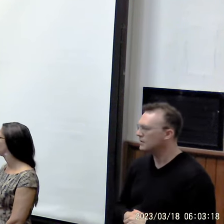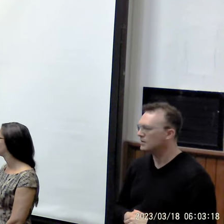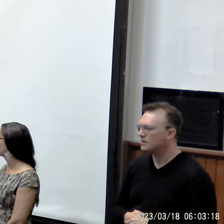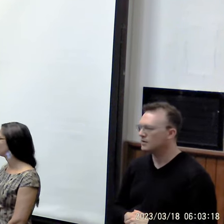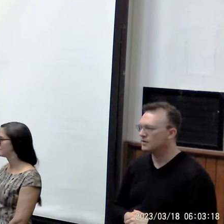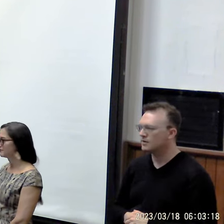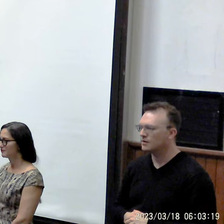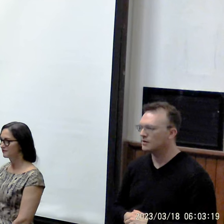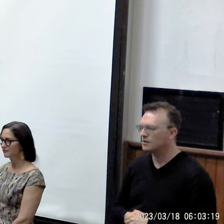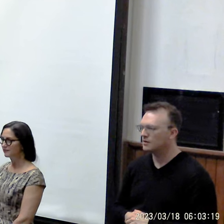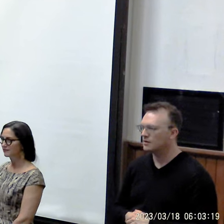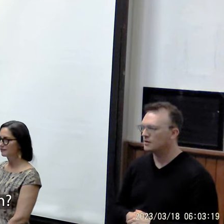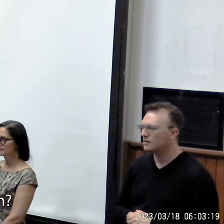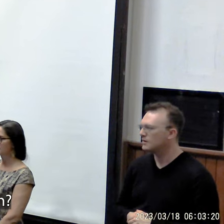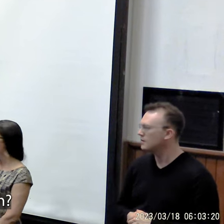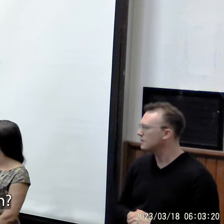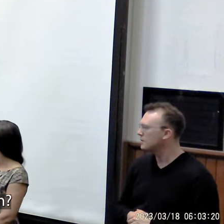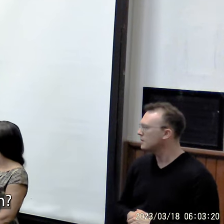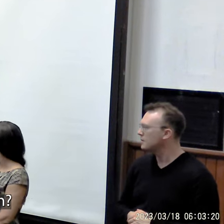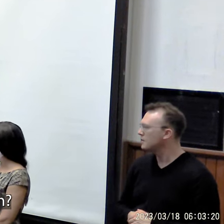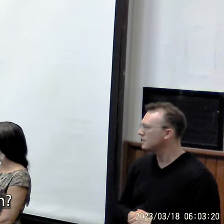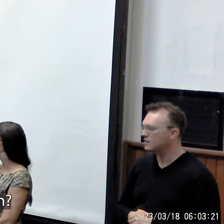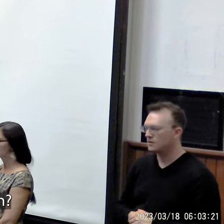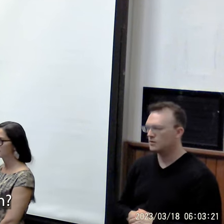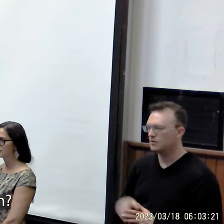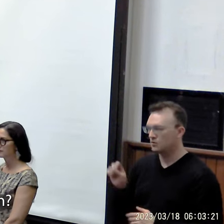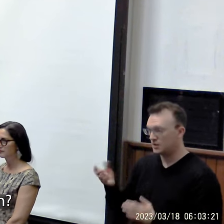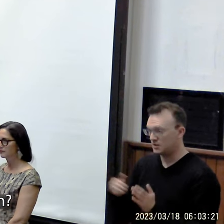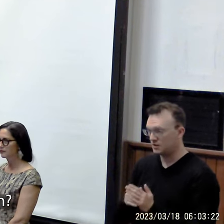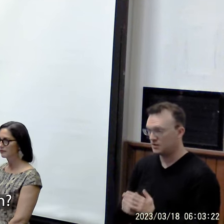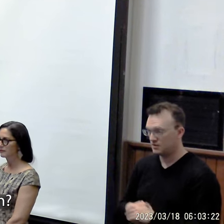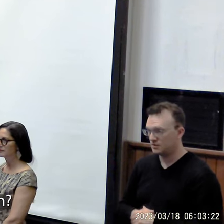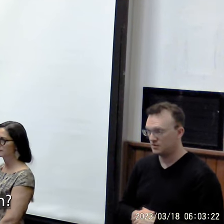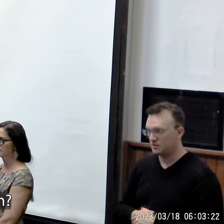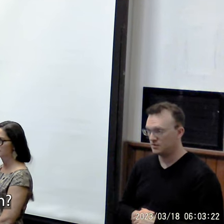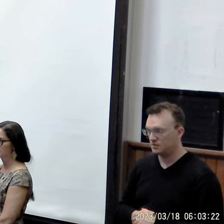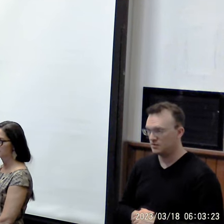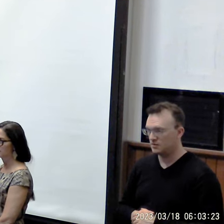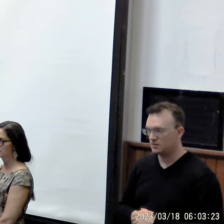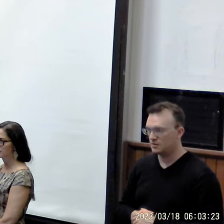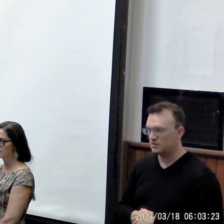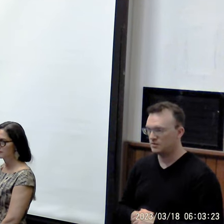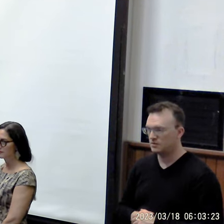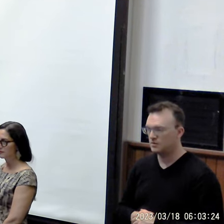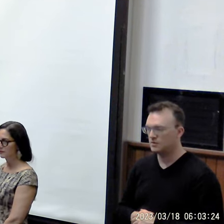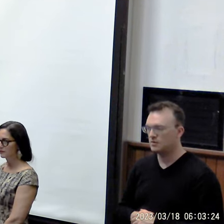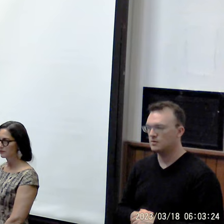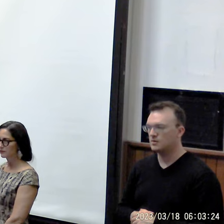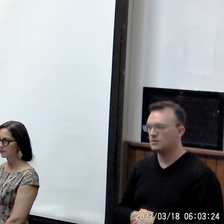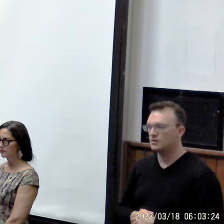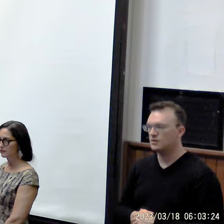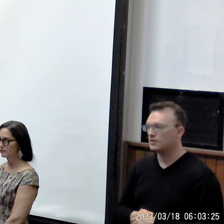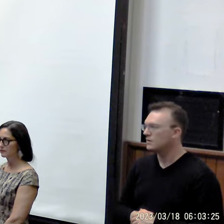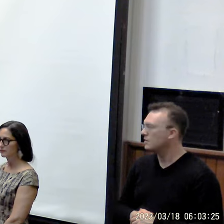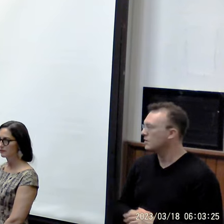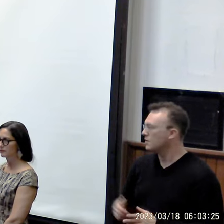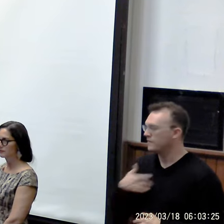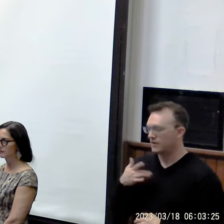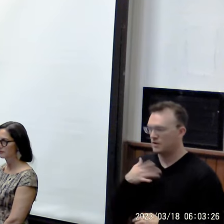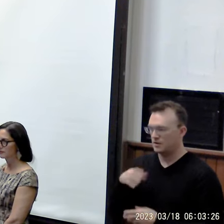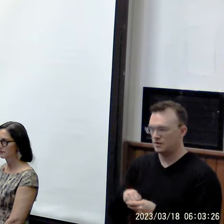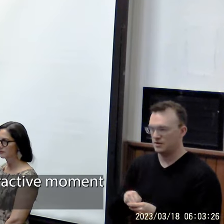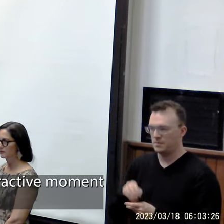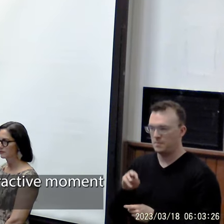question? If you ever... You want to restate the question again? Sorry? Sorry, restate the question again. Yeah, if you ever... The feeling with your